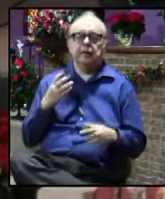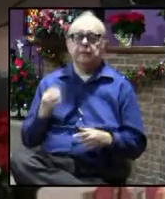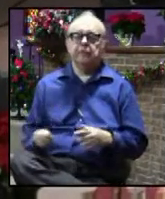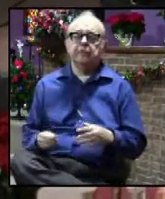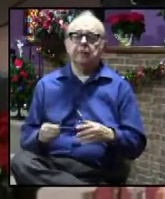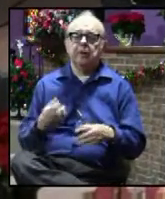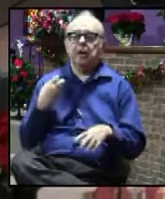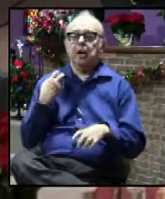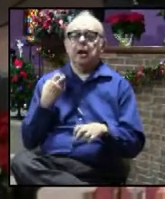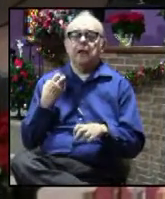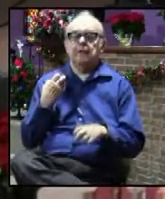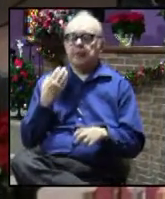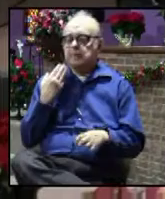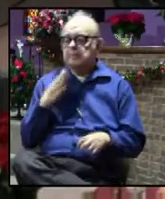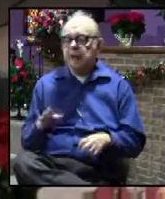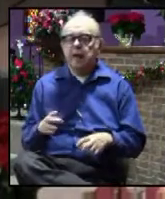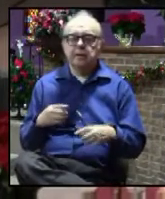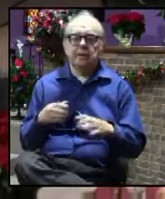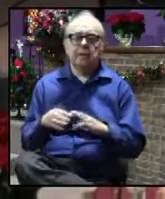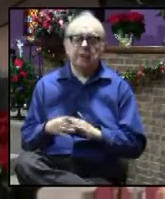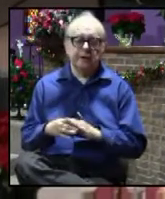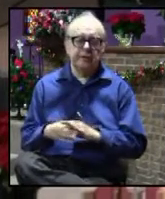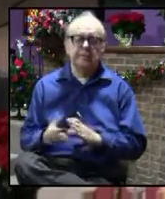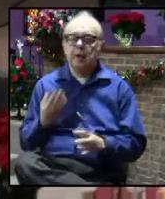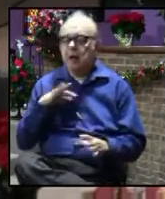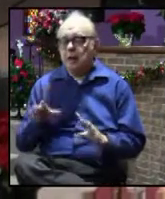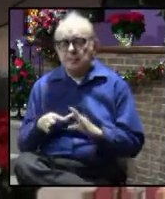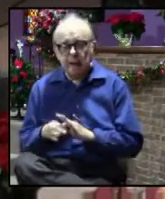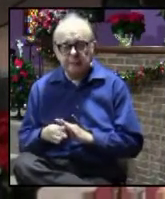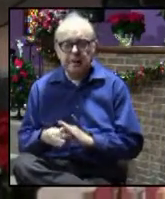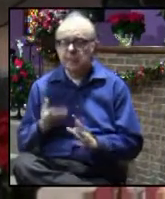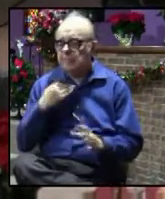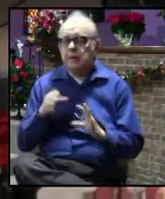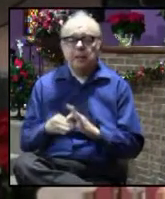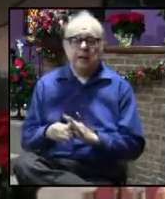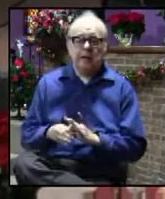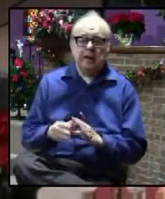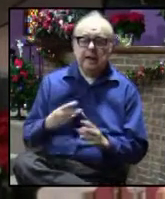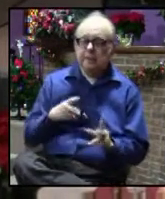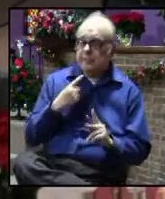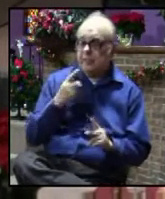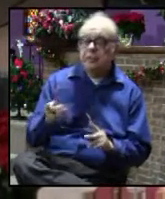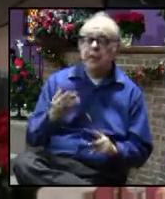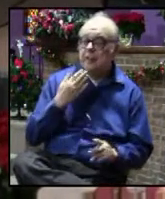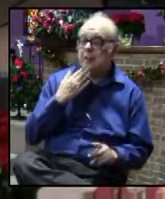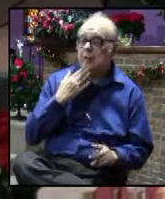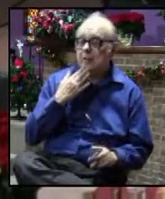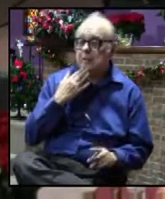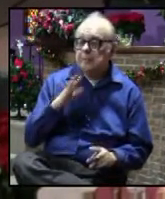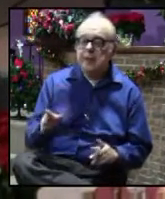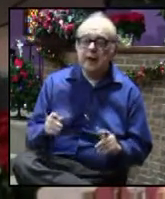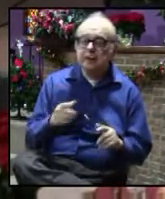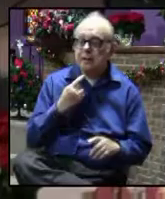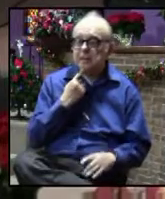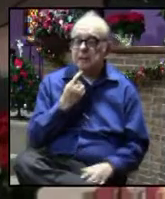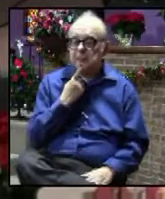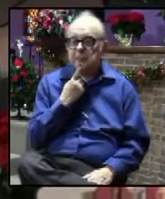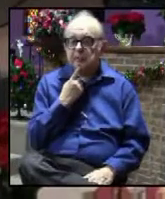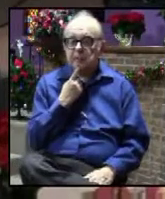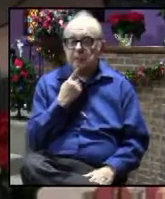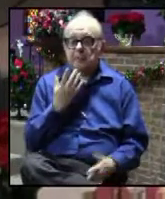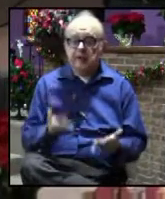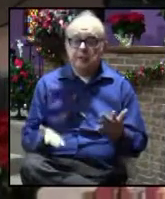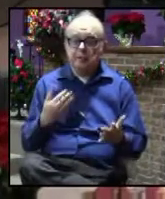another. And somebody says, oh, you just have bad luck. No, it isn't. Maybe you just have bad